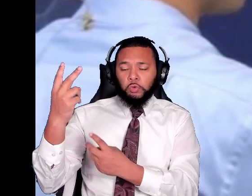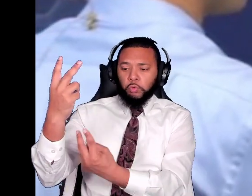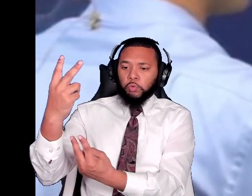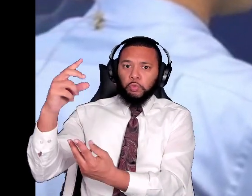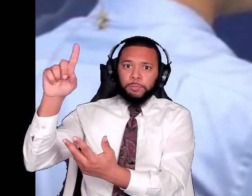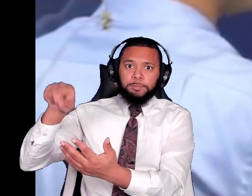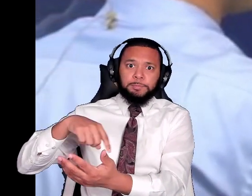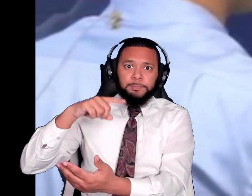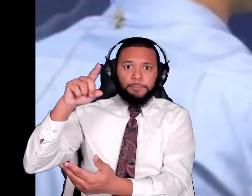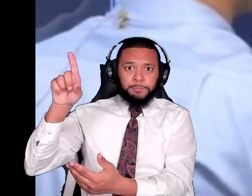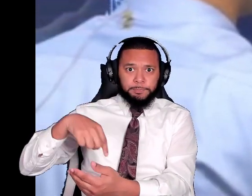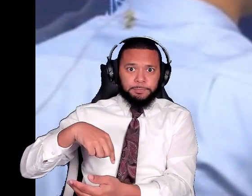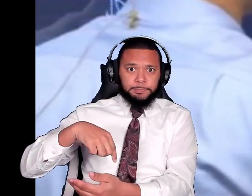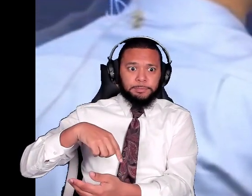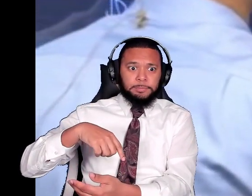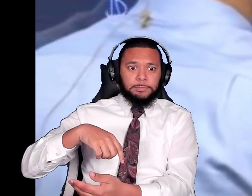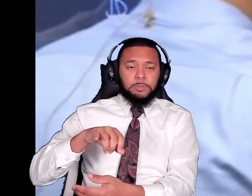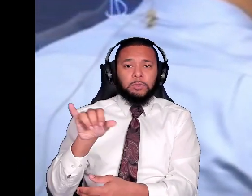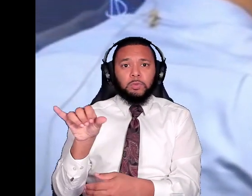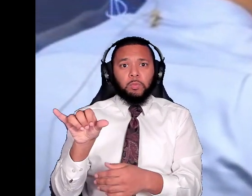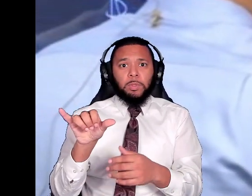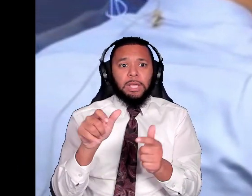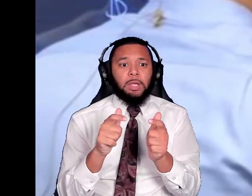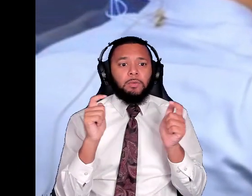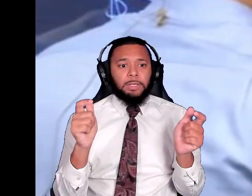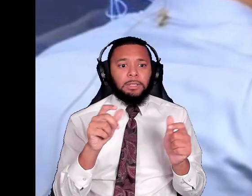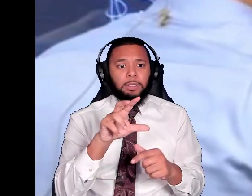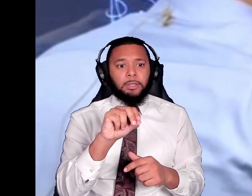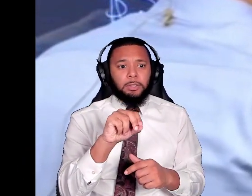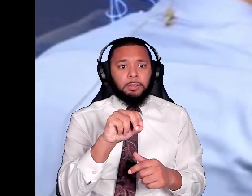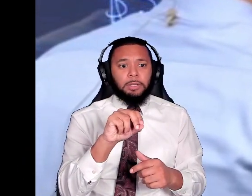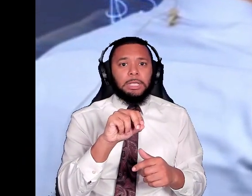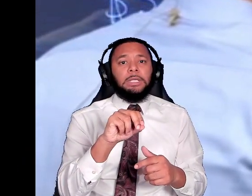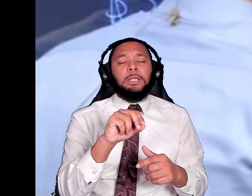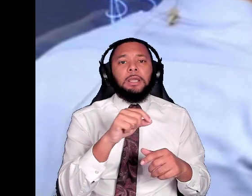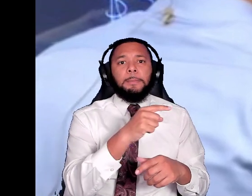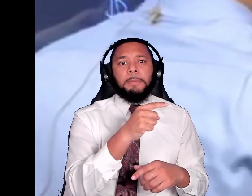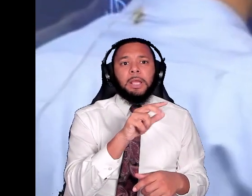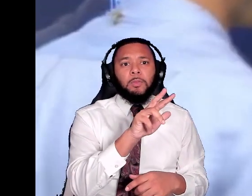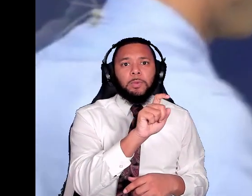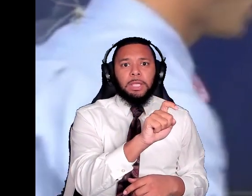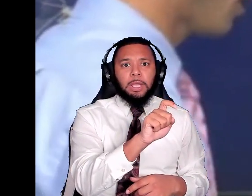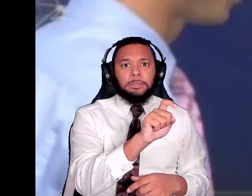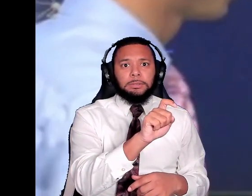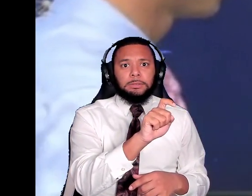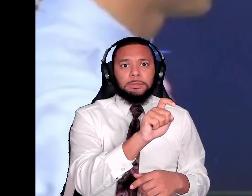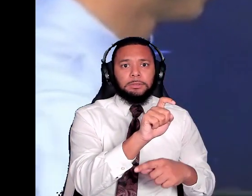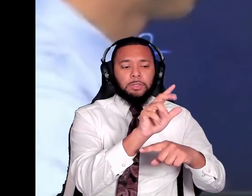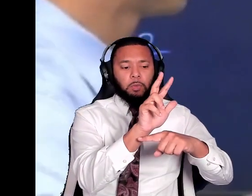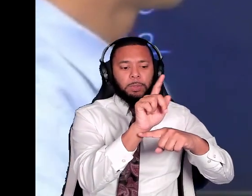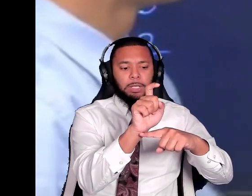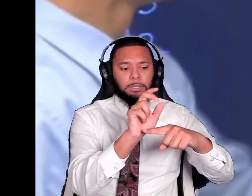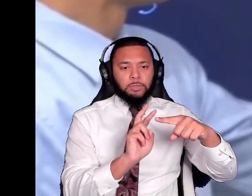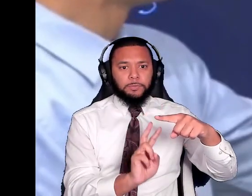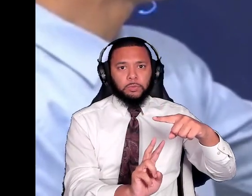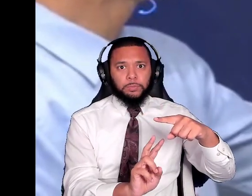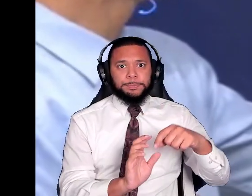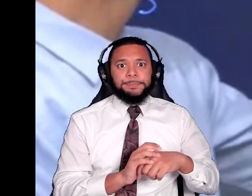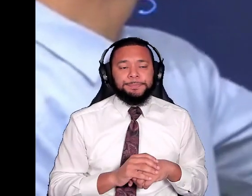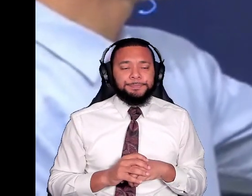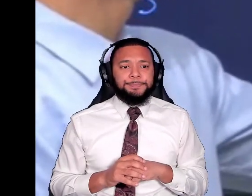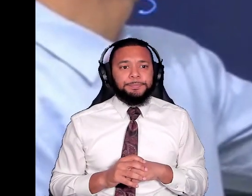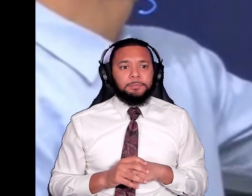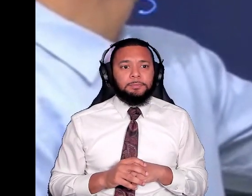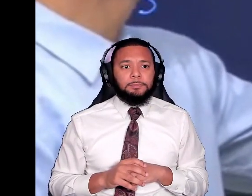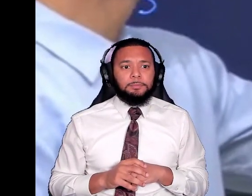than 30 minus 3x over 2. Okay. And then on